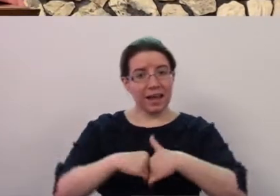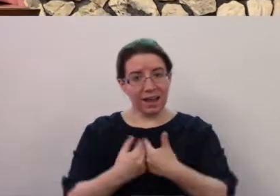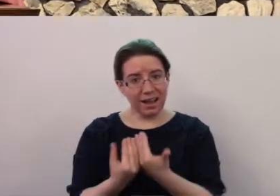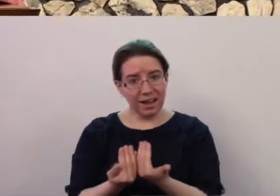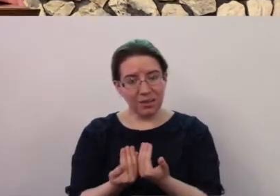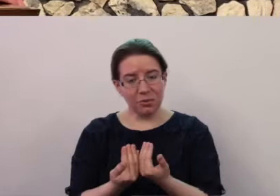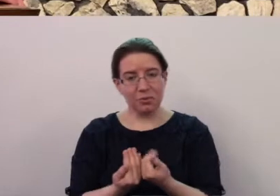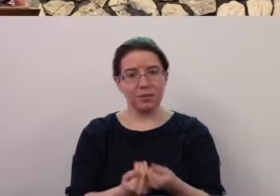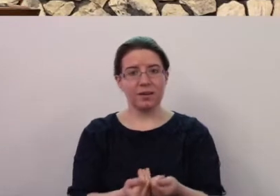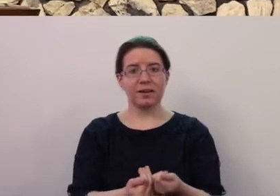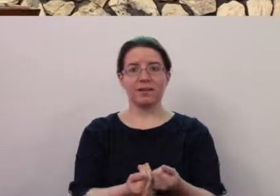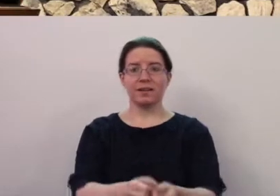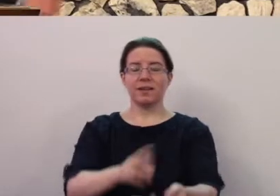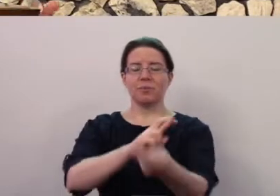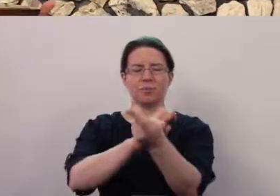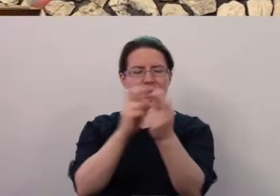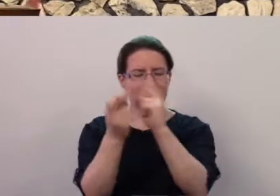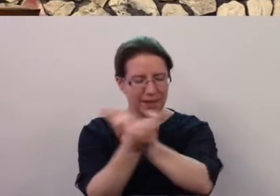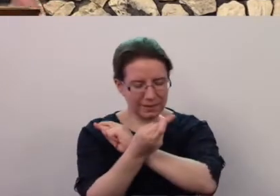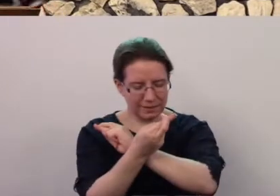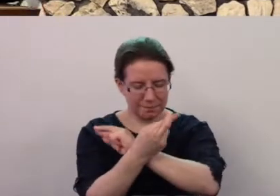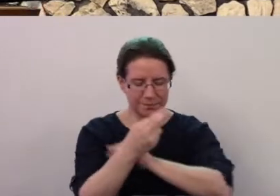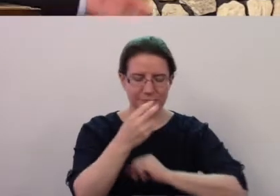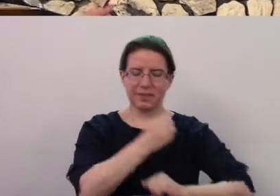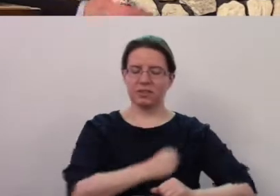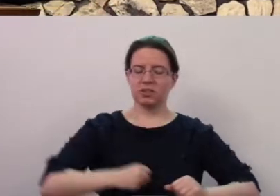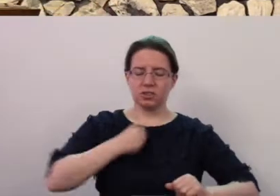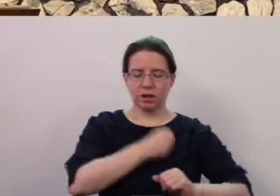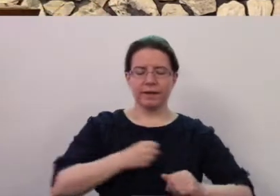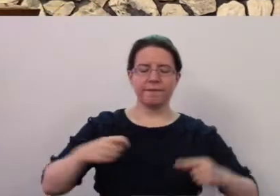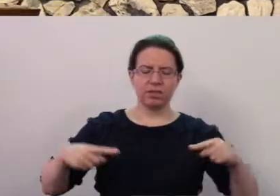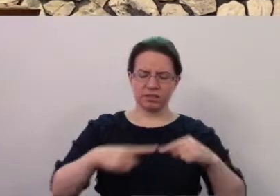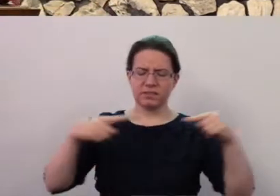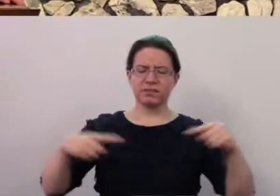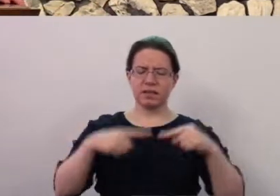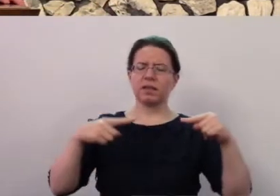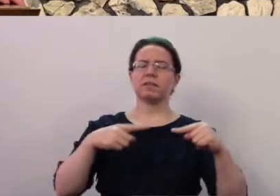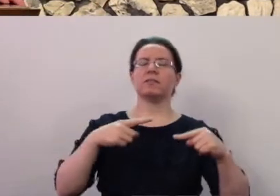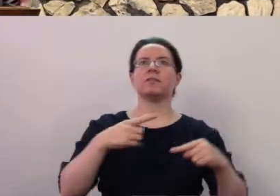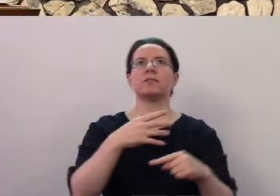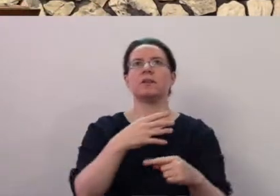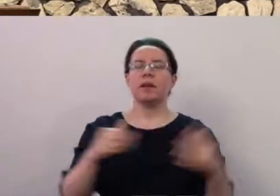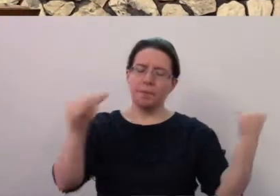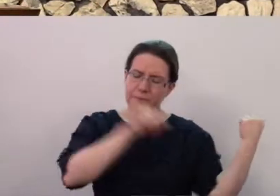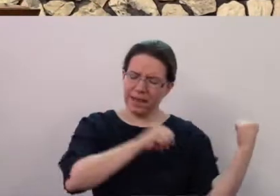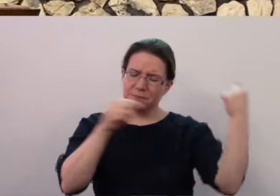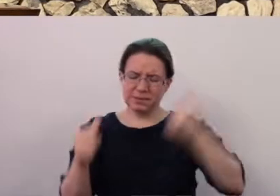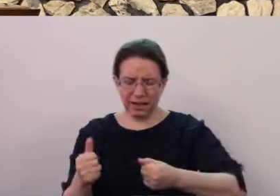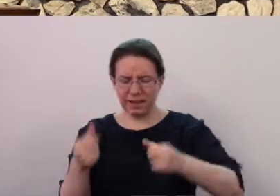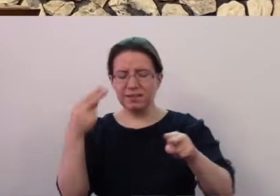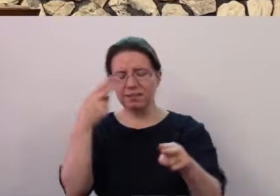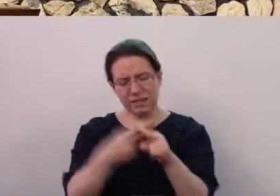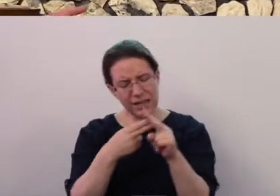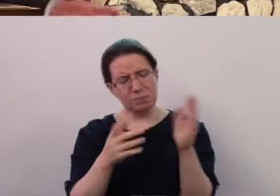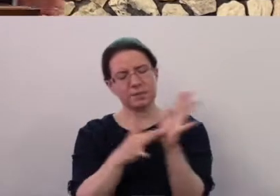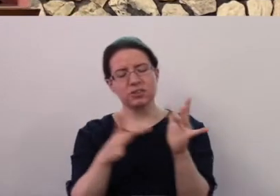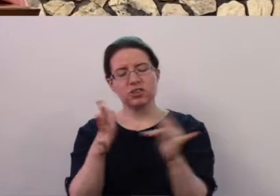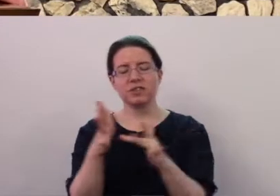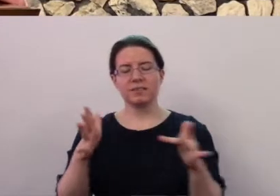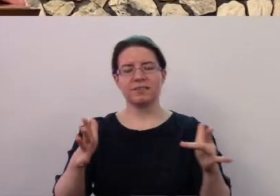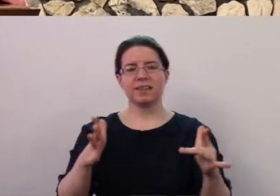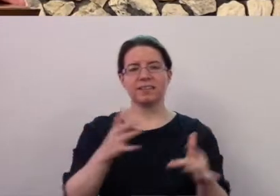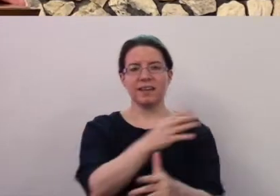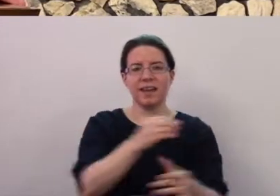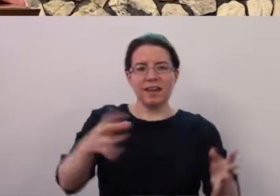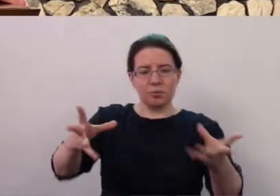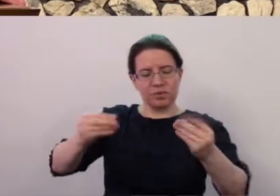the water. You repent of your sins, or you turn from your sins, you turn to Jesus Christ, You're baptized or buried with Christ in a